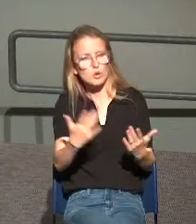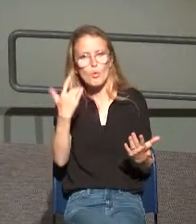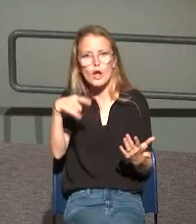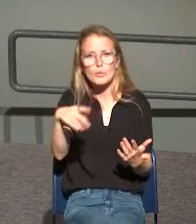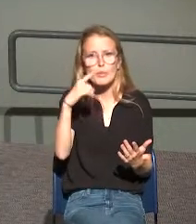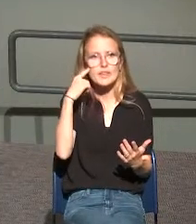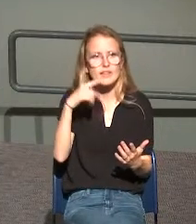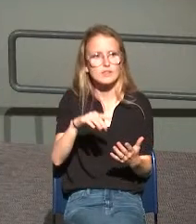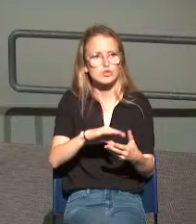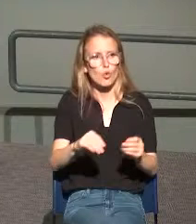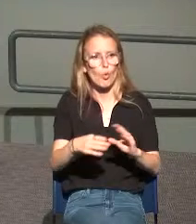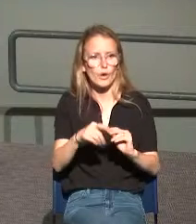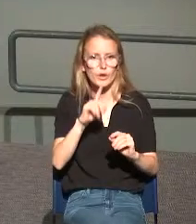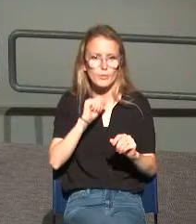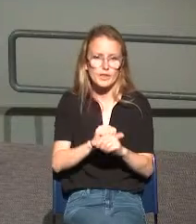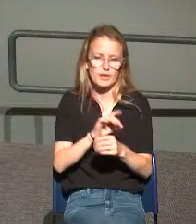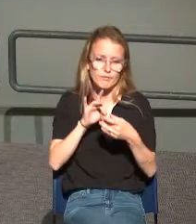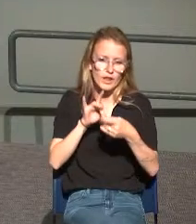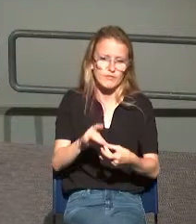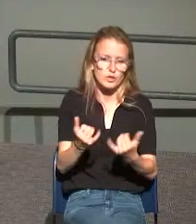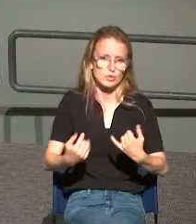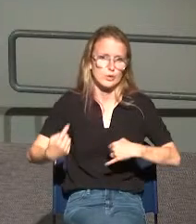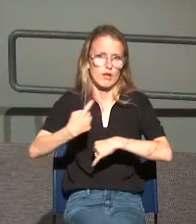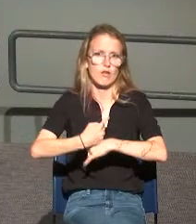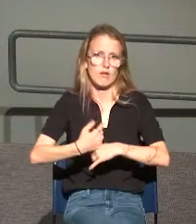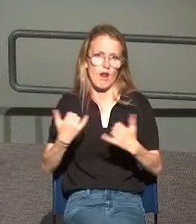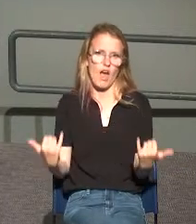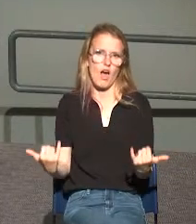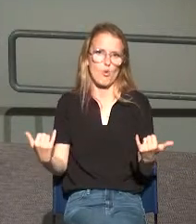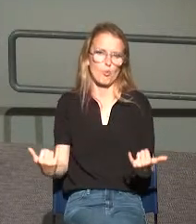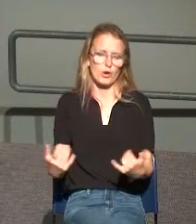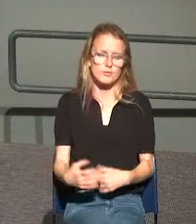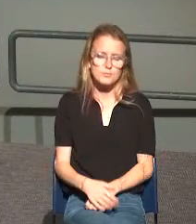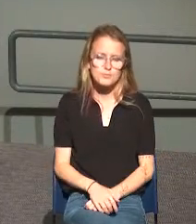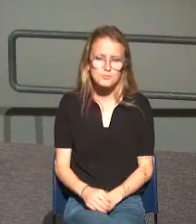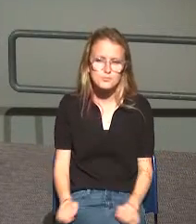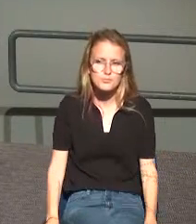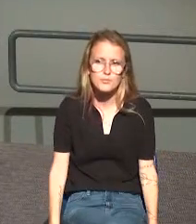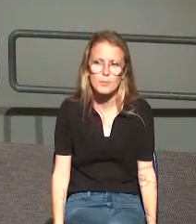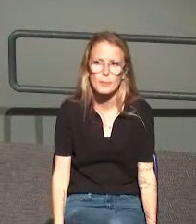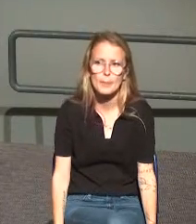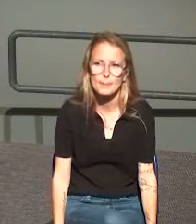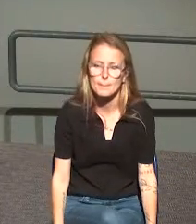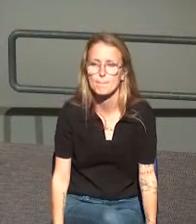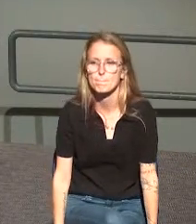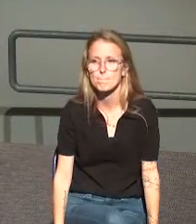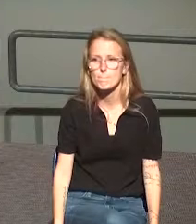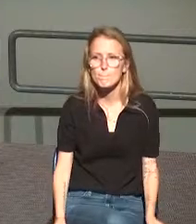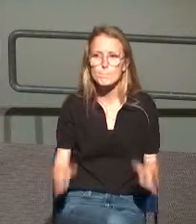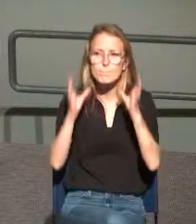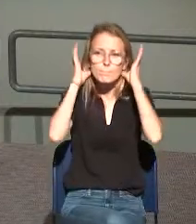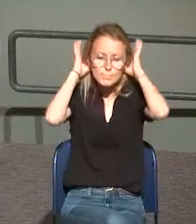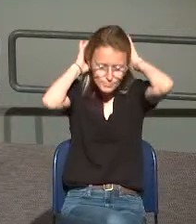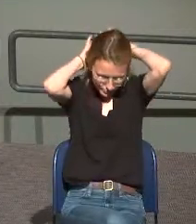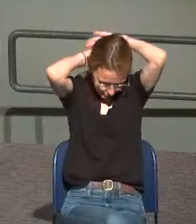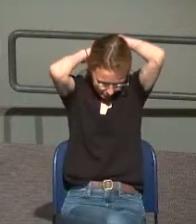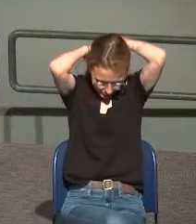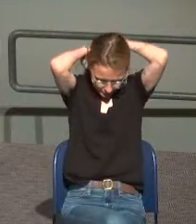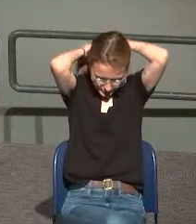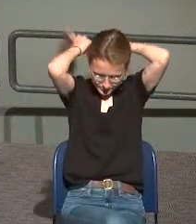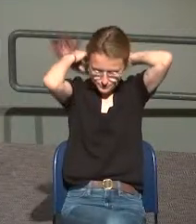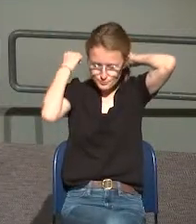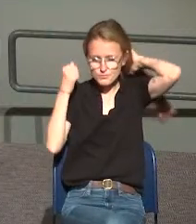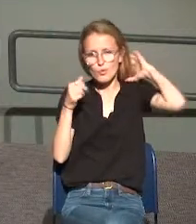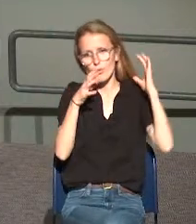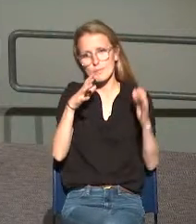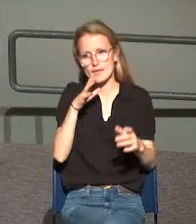relevant for us today, right now? I mean, women have come a long way. They are still